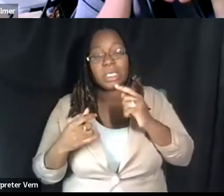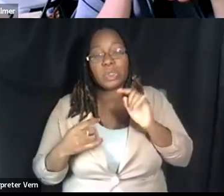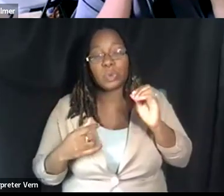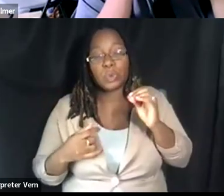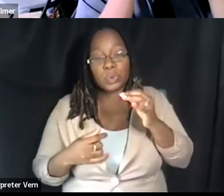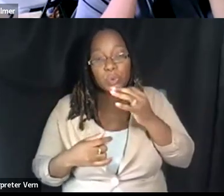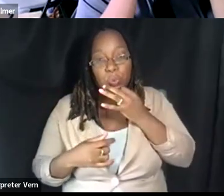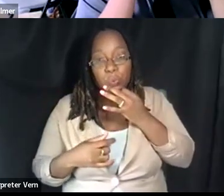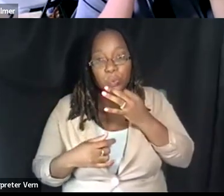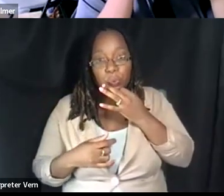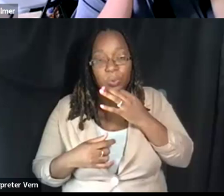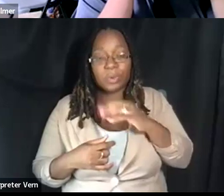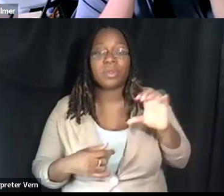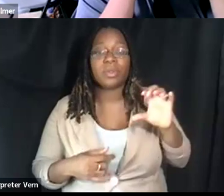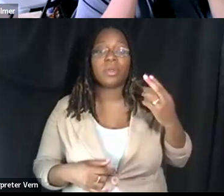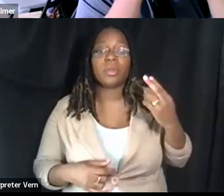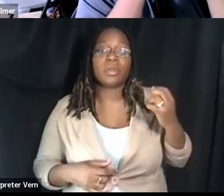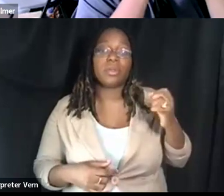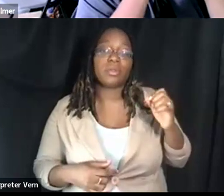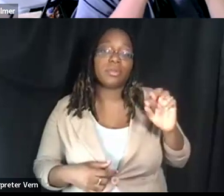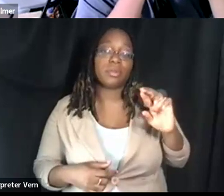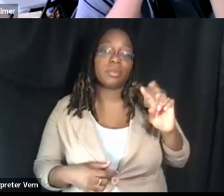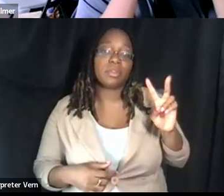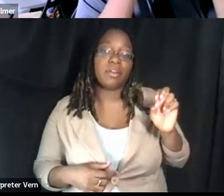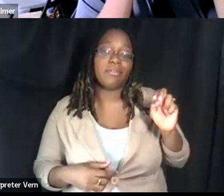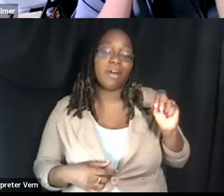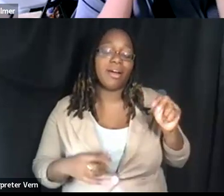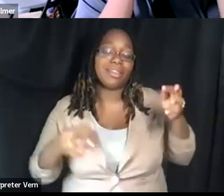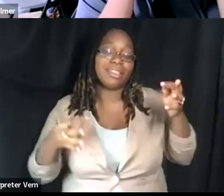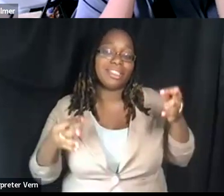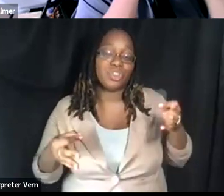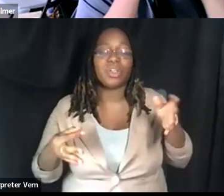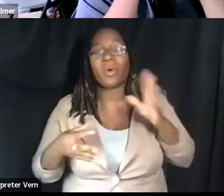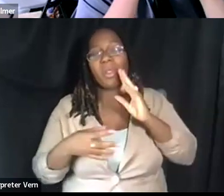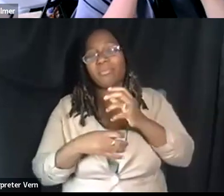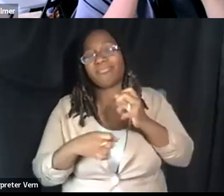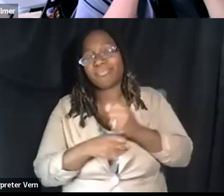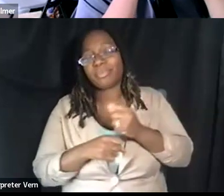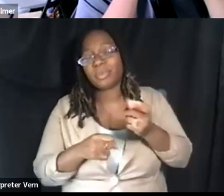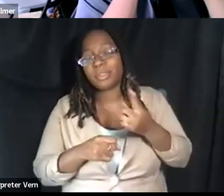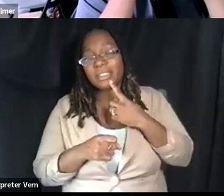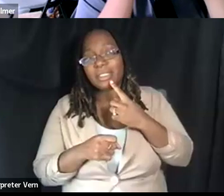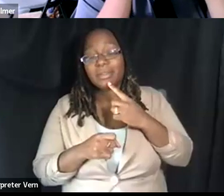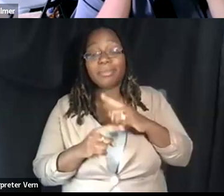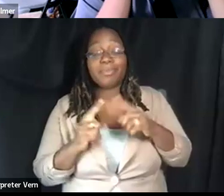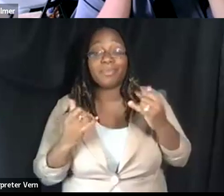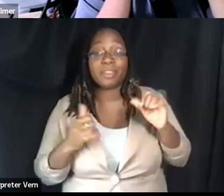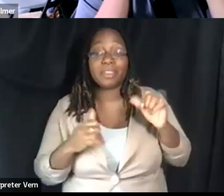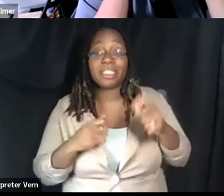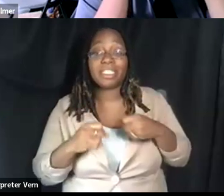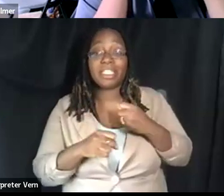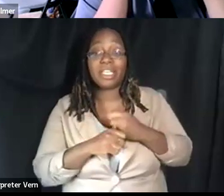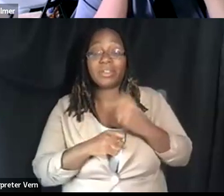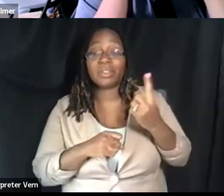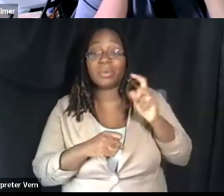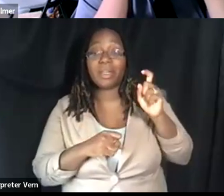this Chevron decision, I'm just sort of going to paraphrase what she said. It's been 10 years since someone has had to